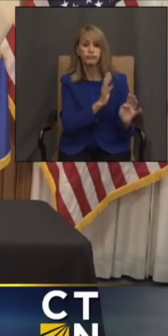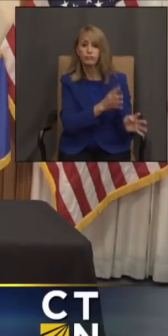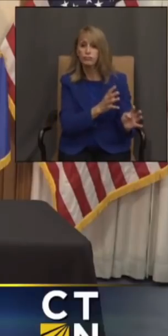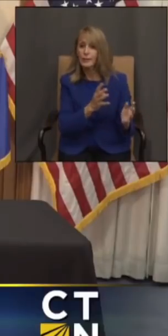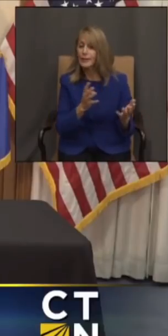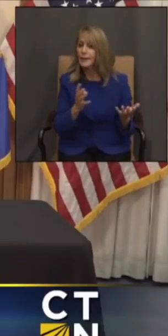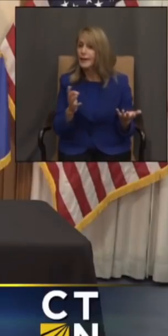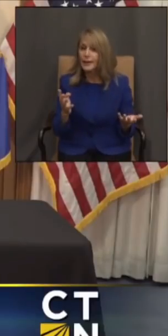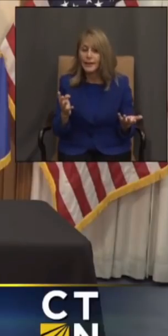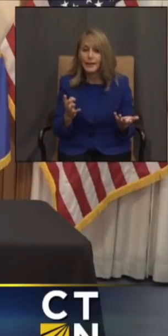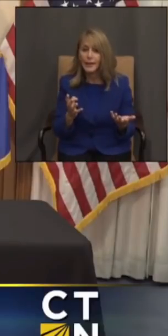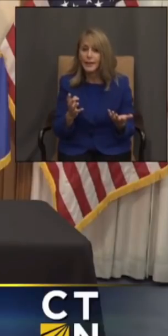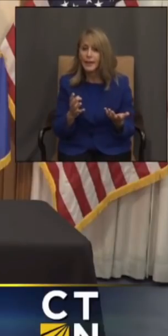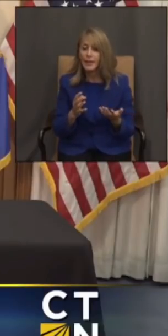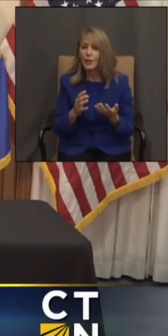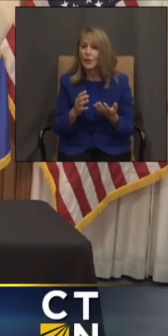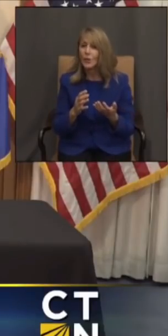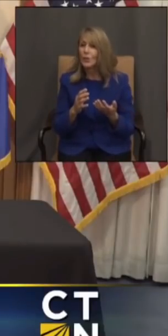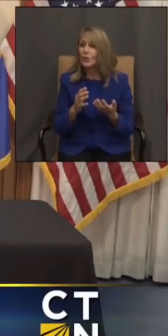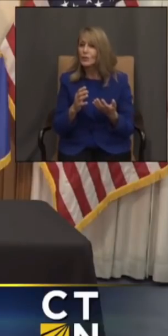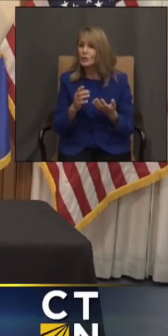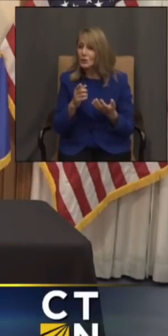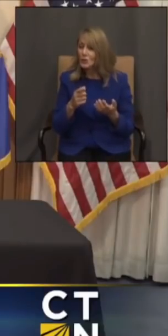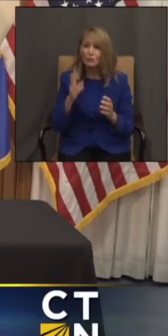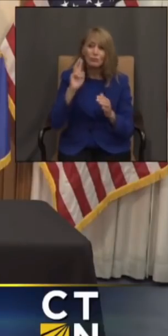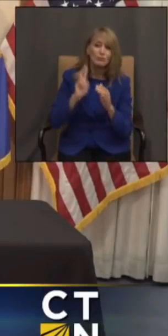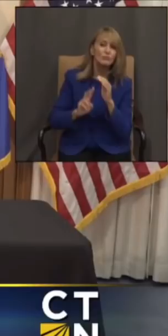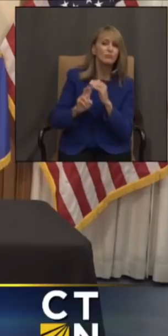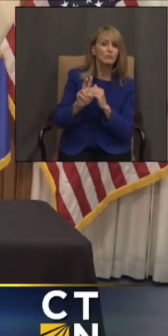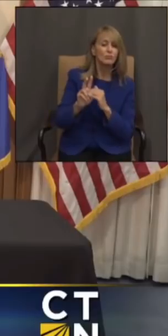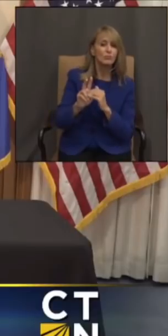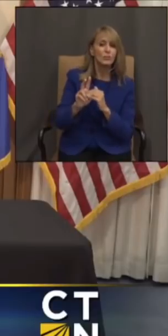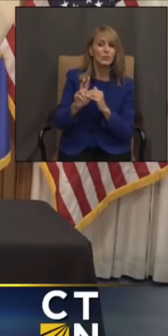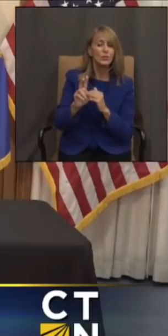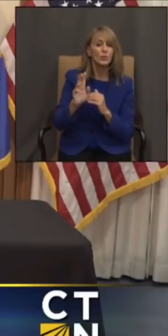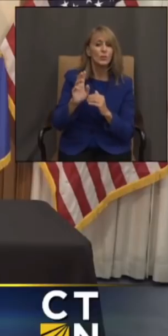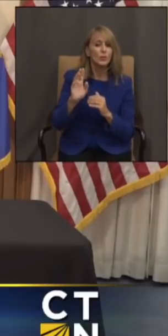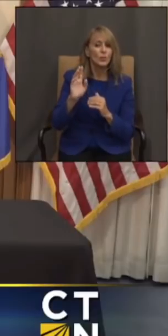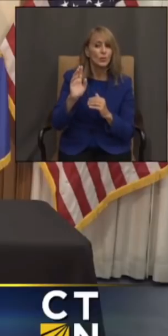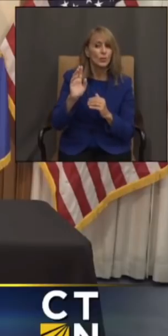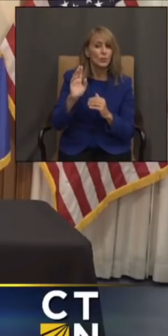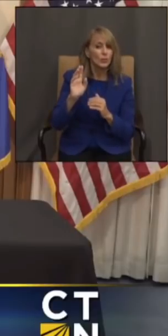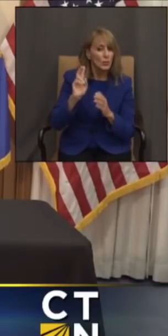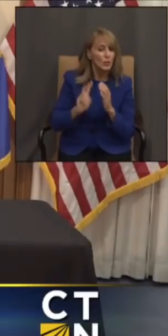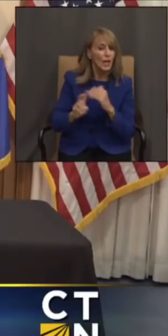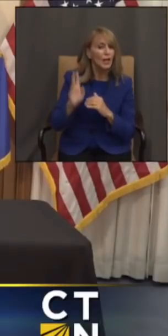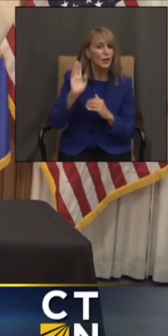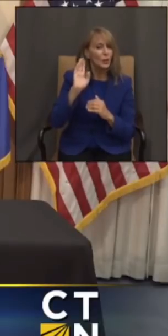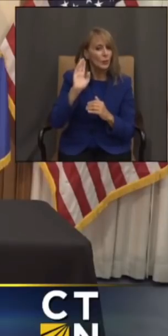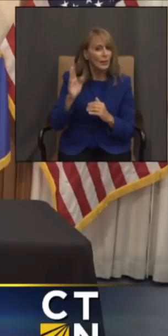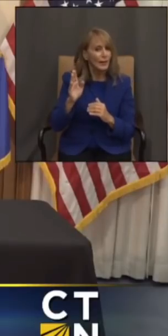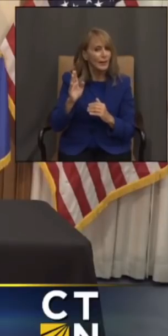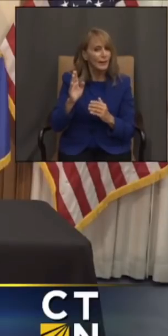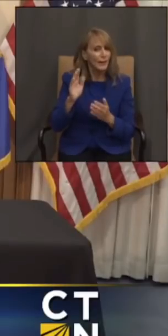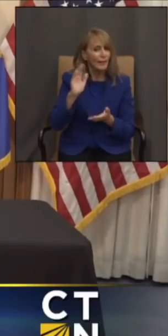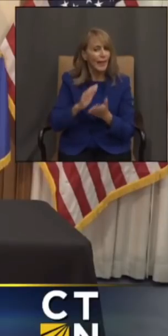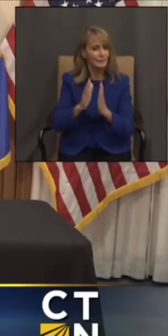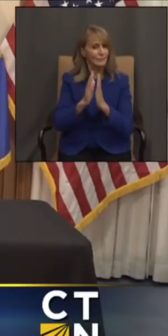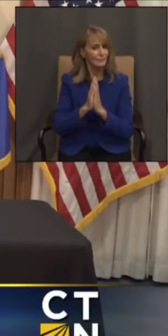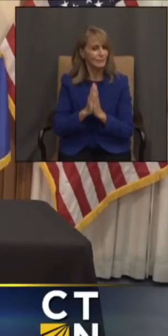achieve a state where there's less demand for the vaccine. Have we gotten there yet? Is that part of the equation right